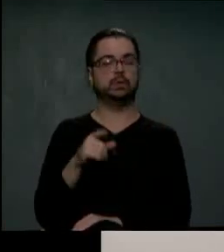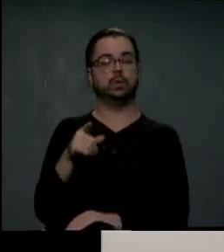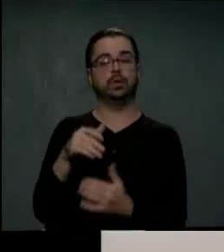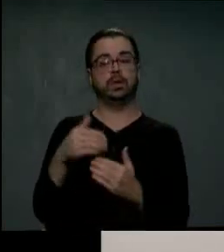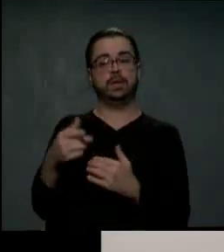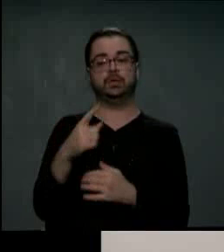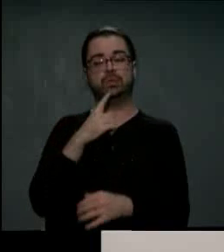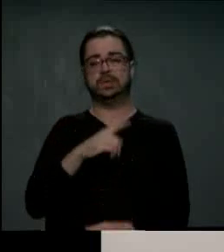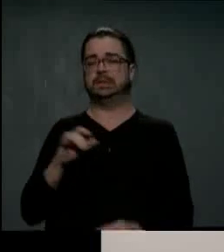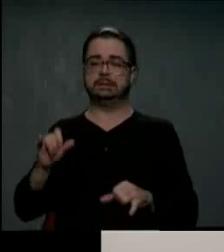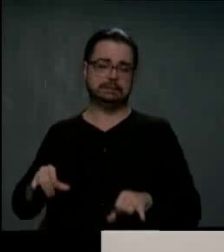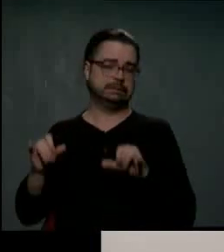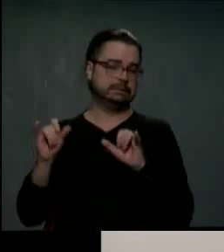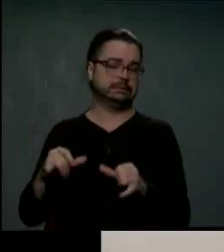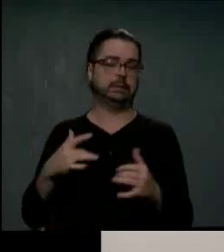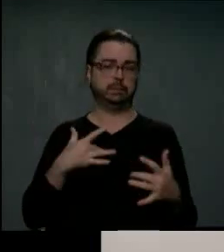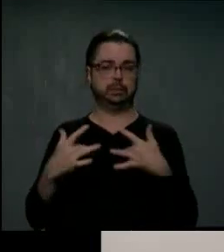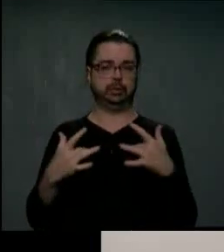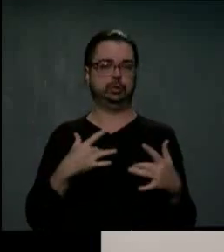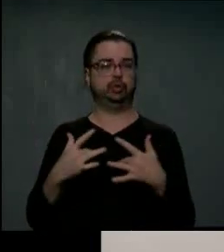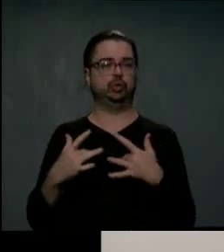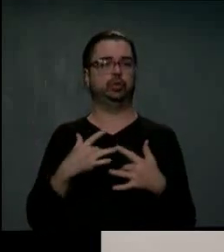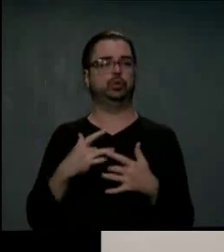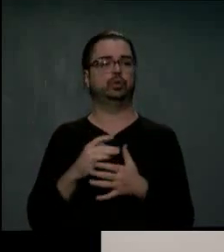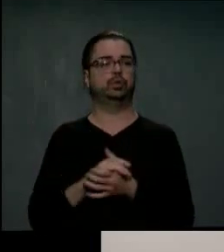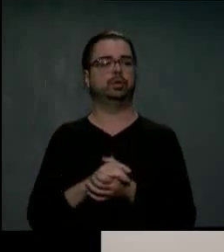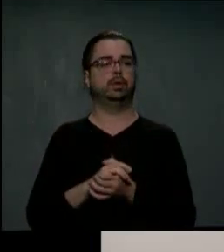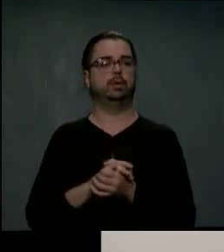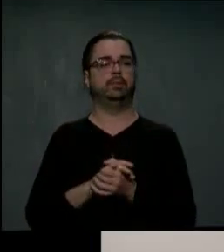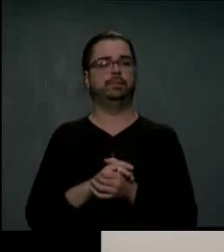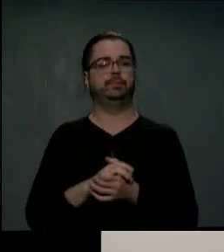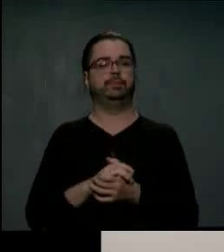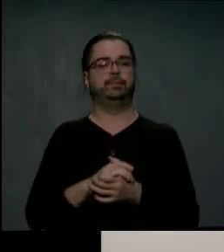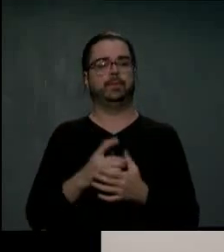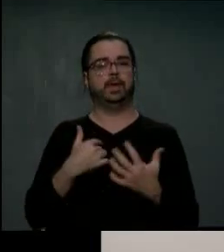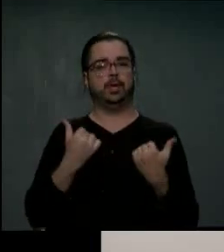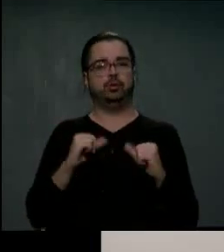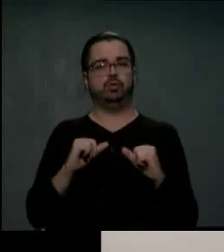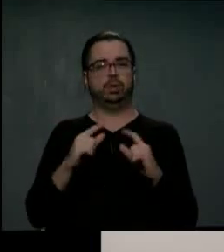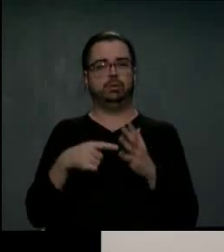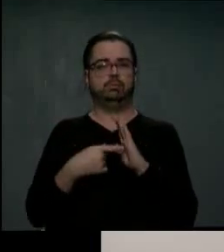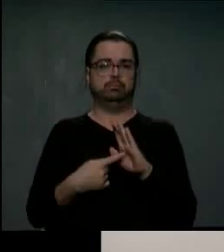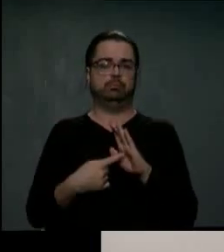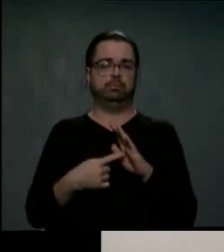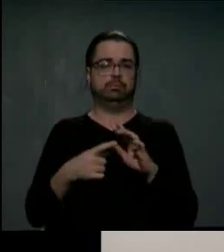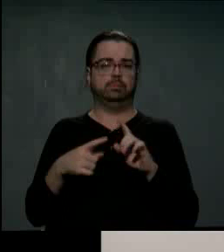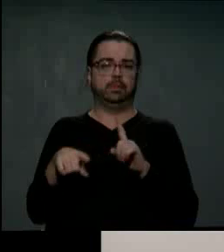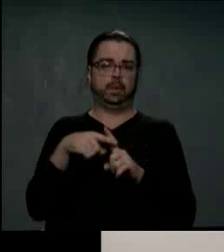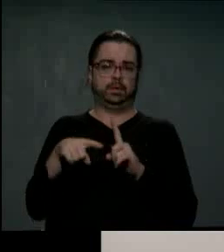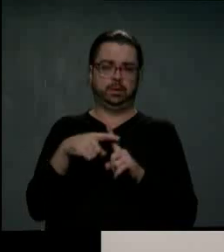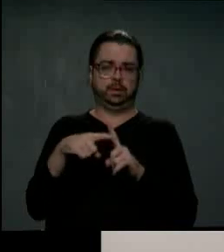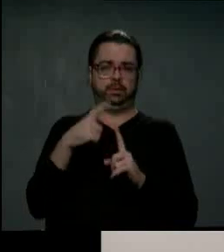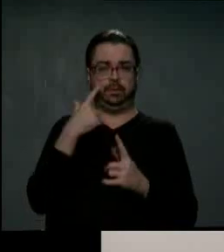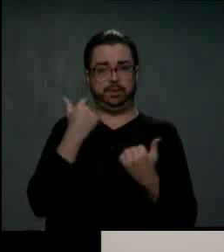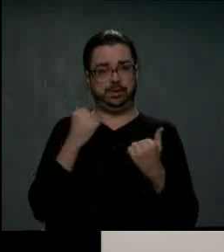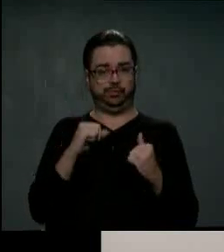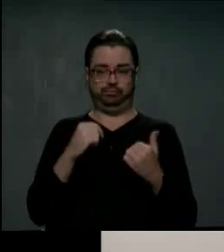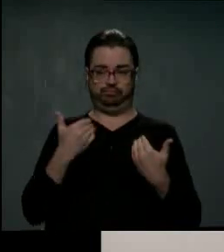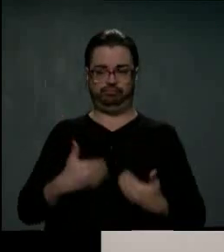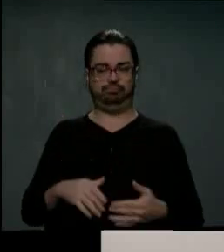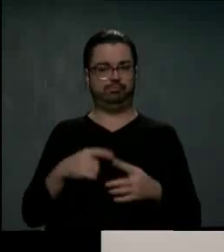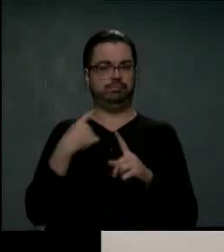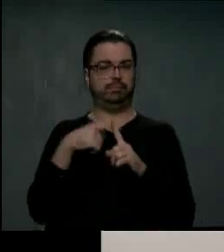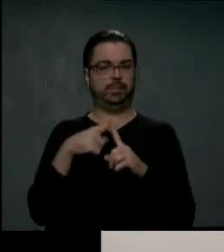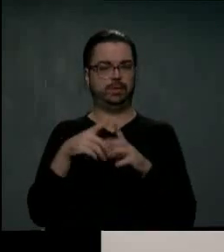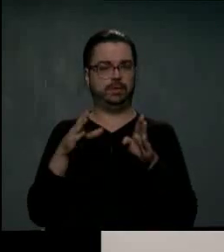same concerns. And I'll try to, you know, to frame things positively because I hope to be a positive person all